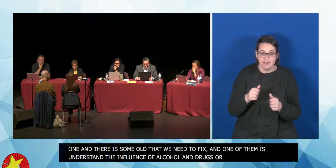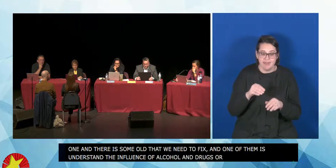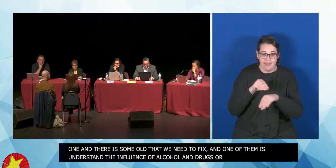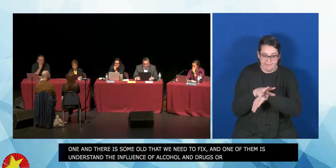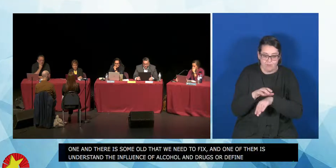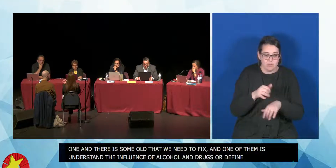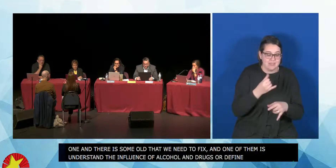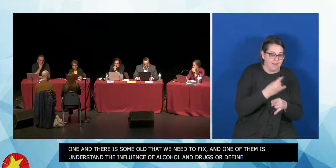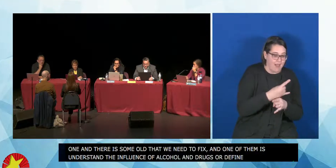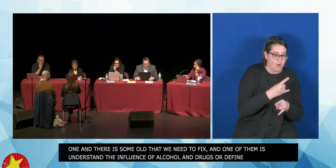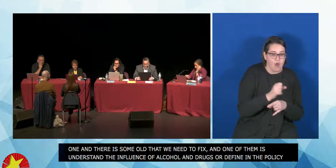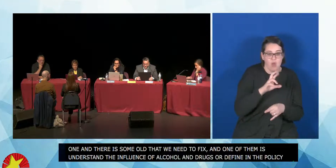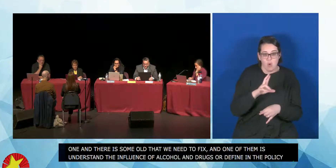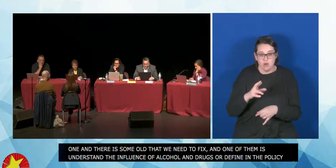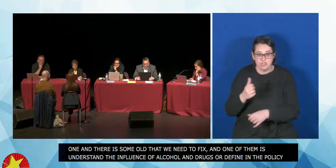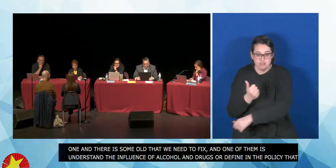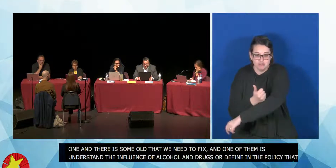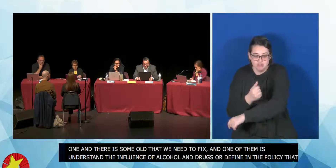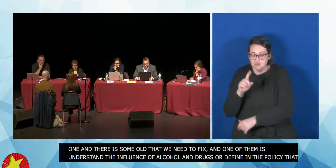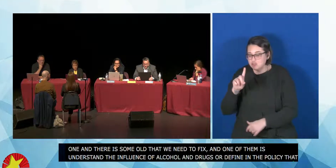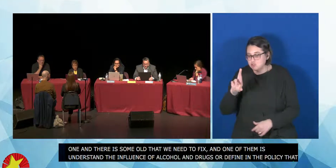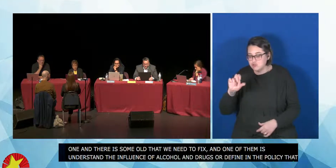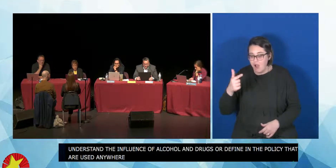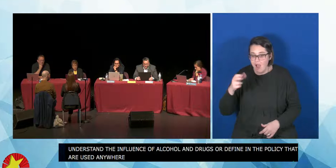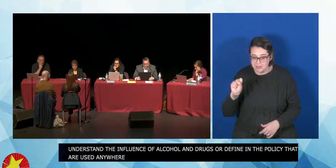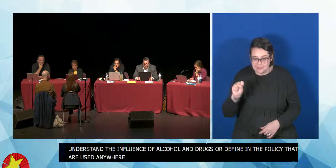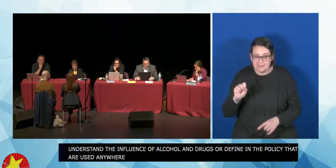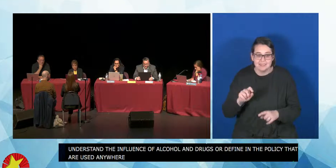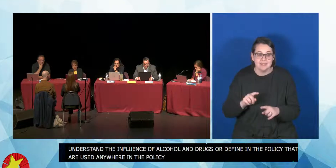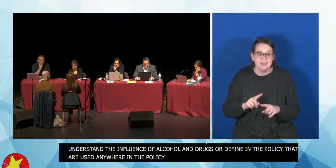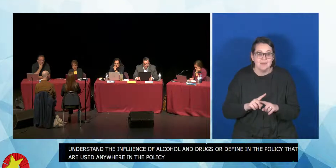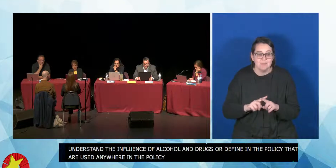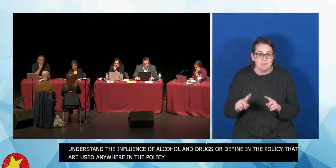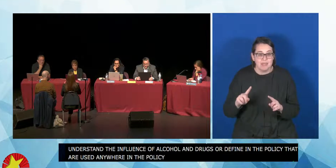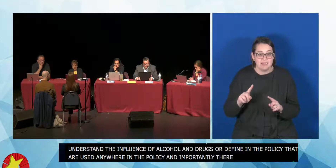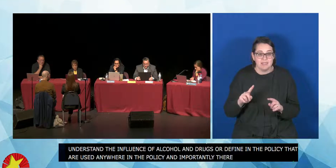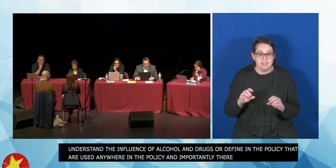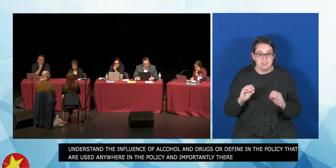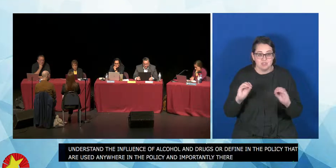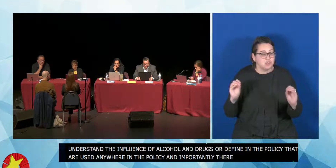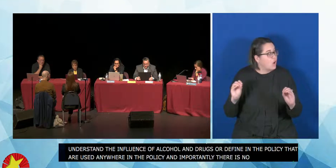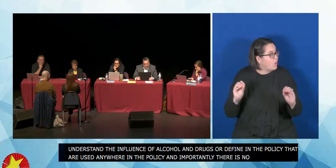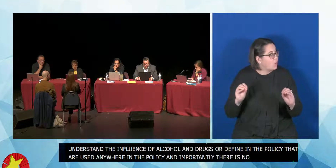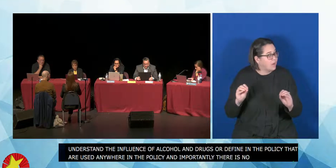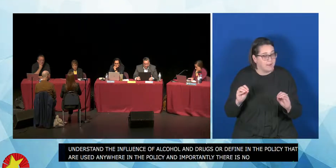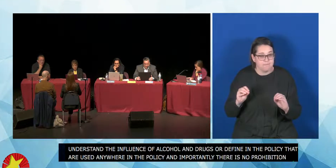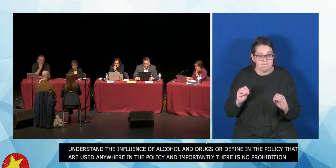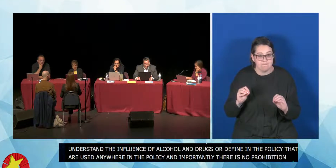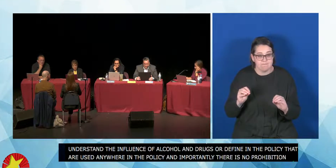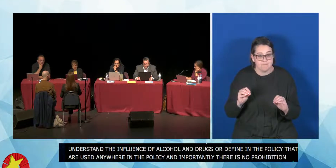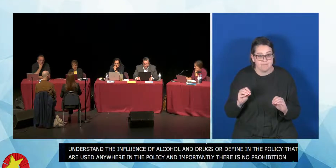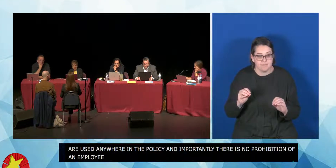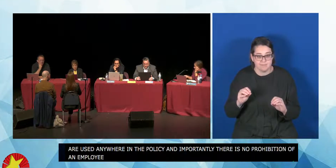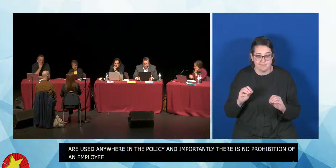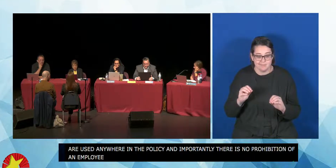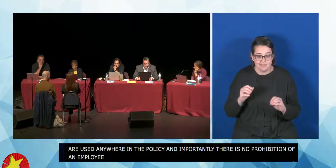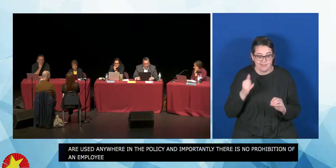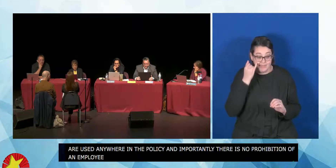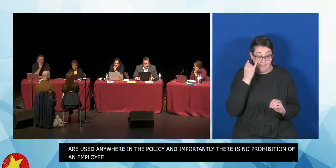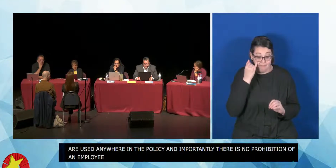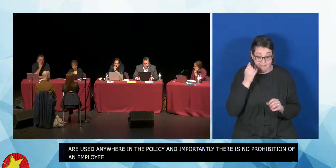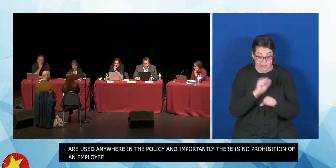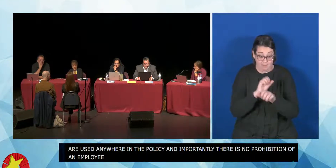not used anywhere in the policy. Importantly, there's no prohibition of an employee reporting for duty under the influence